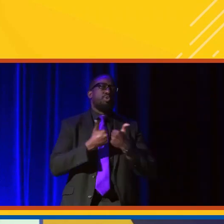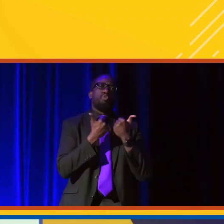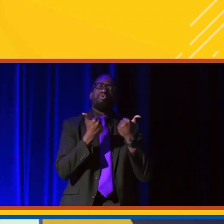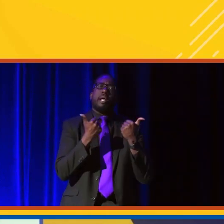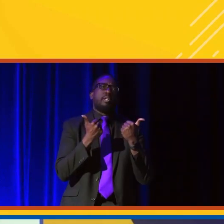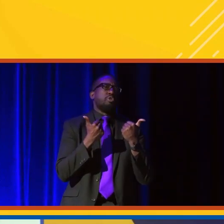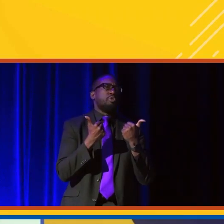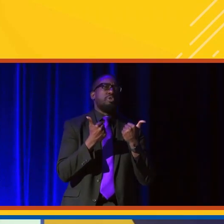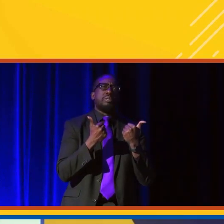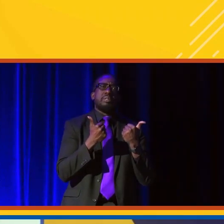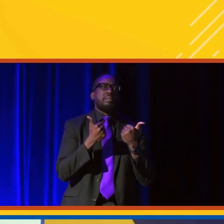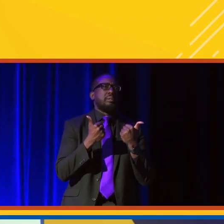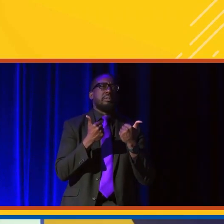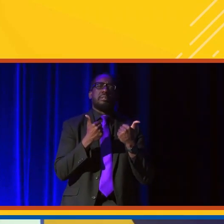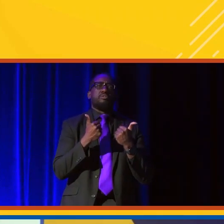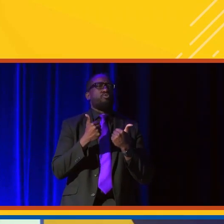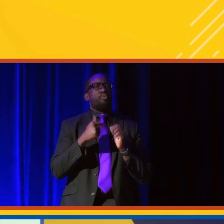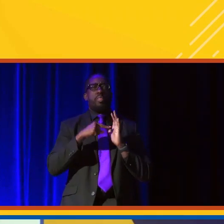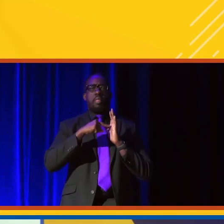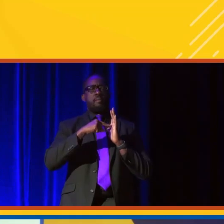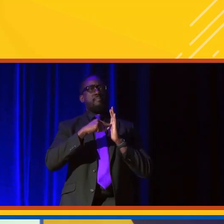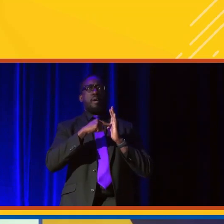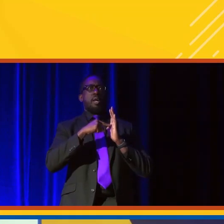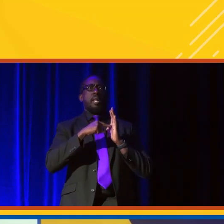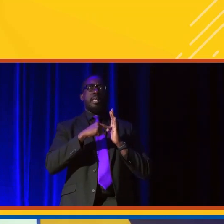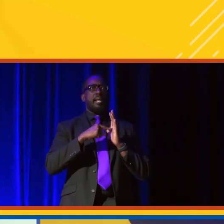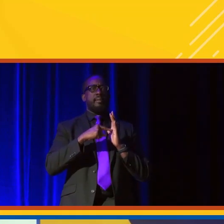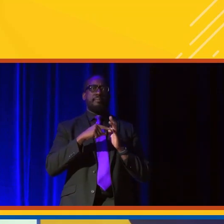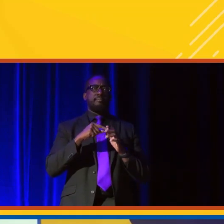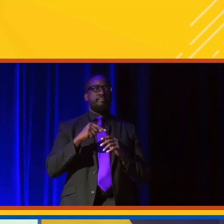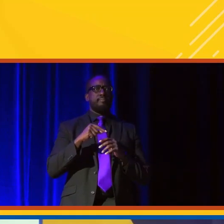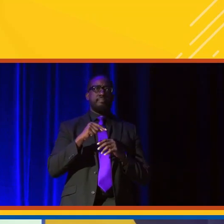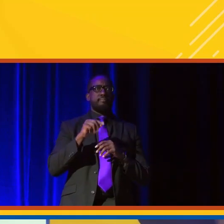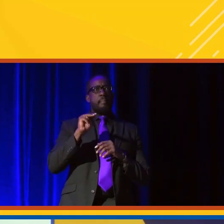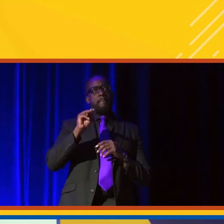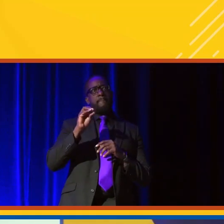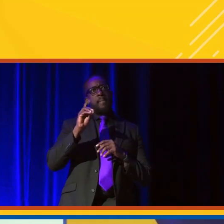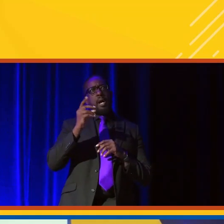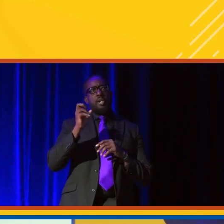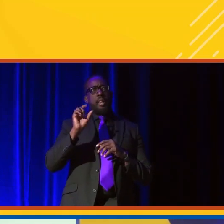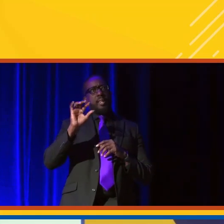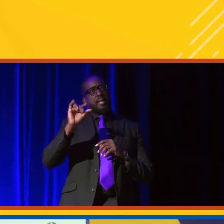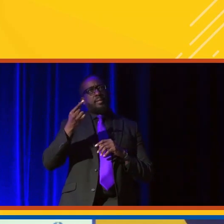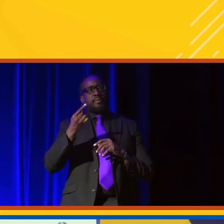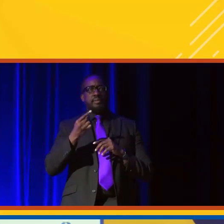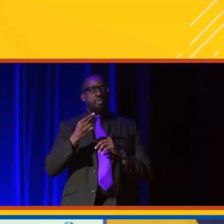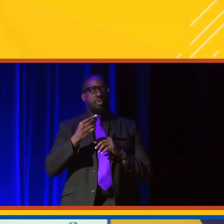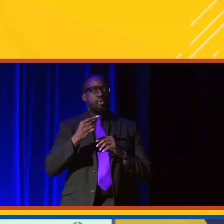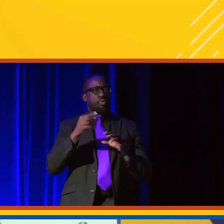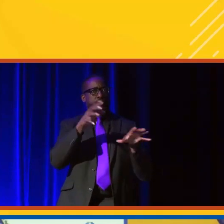take on in the immediate future. And so to make progress in something like photostability, you really need this integration.